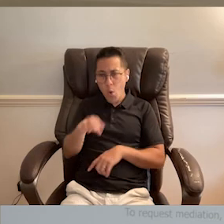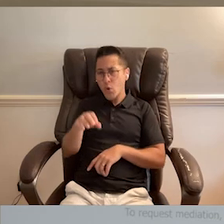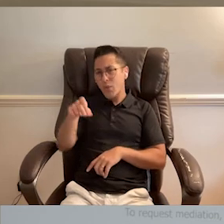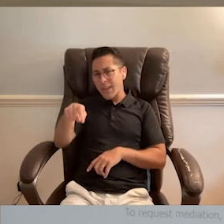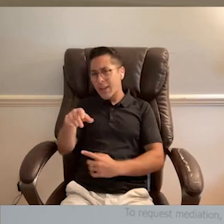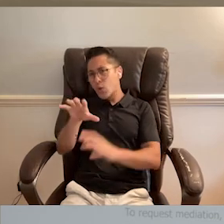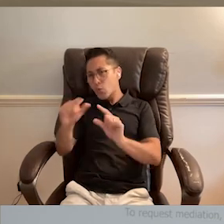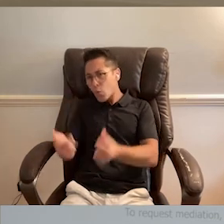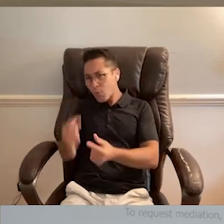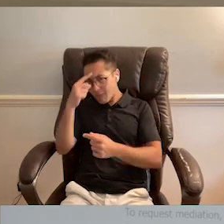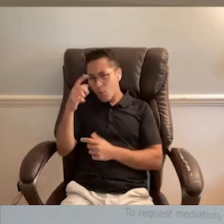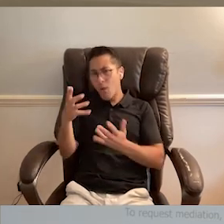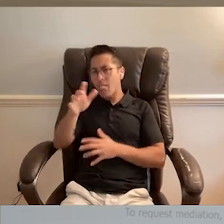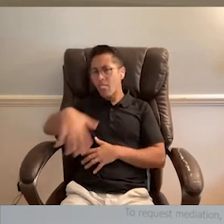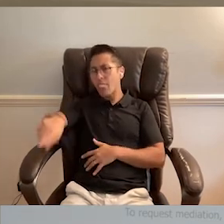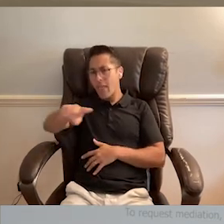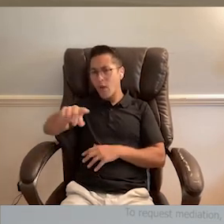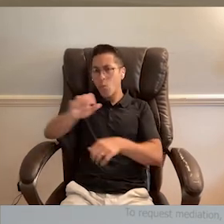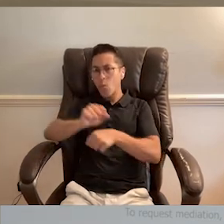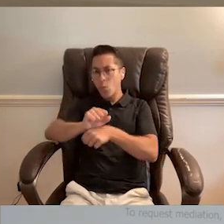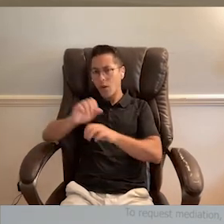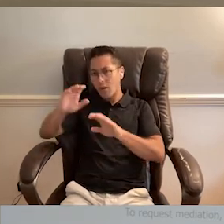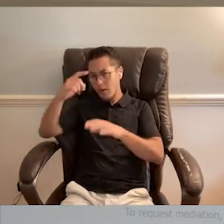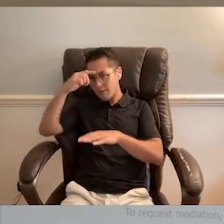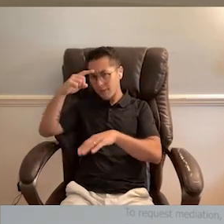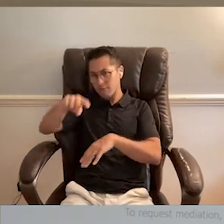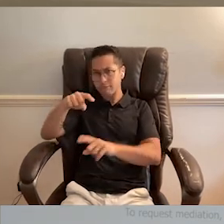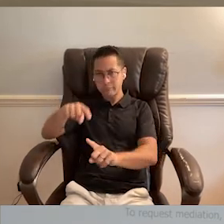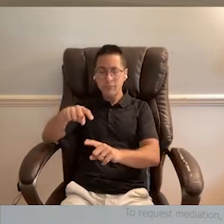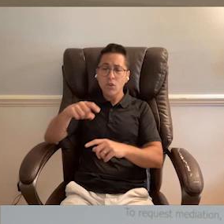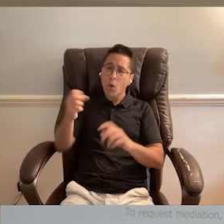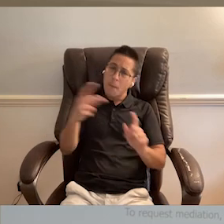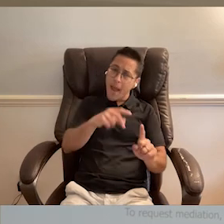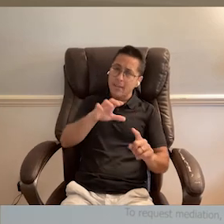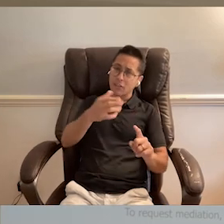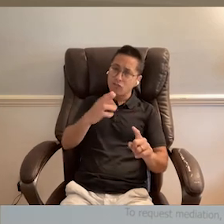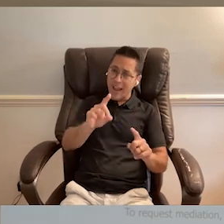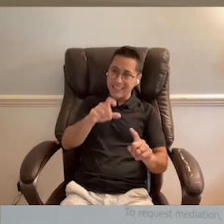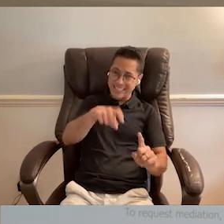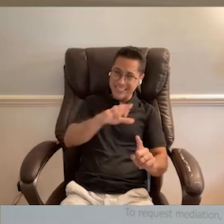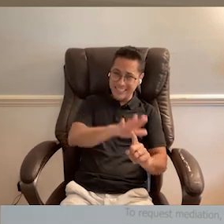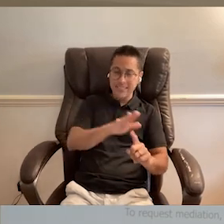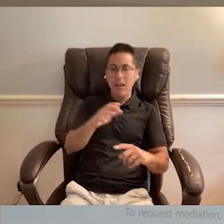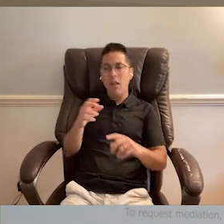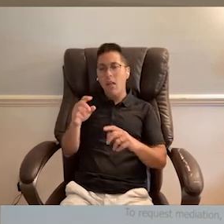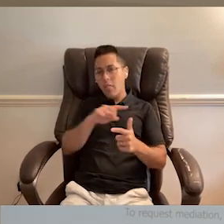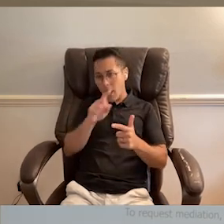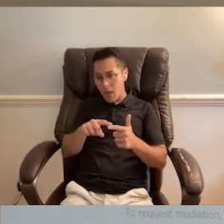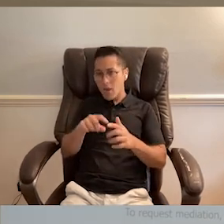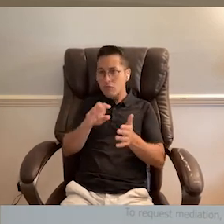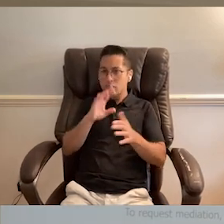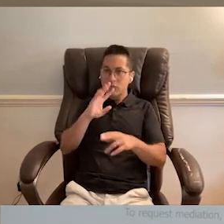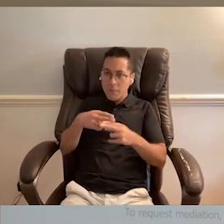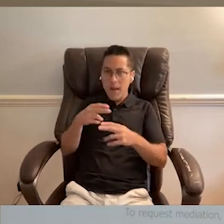on? So go back to the child's needs every time and go back to data every time. Are they making progress? Yes, sir.